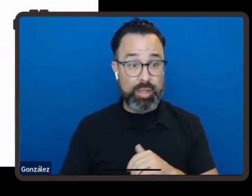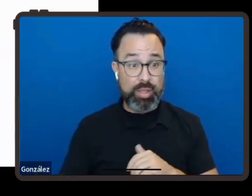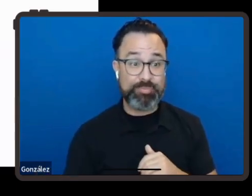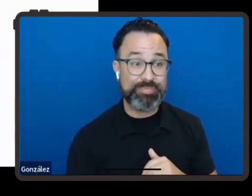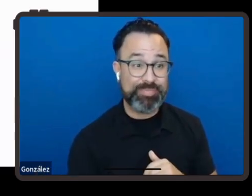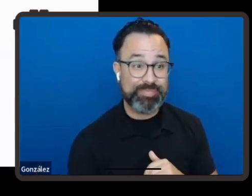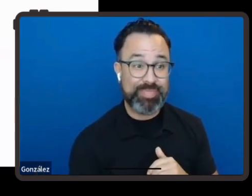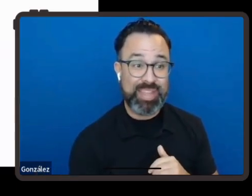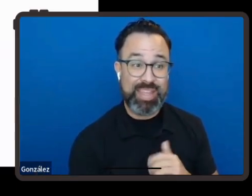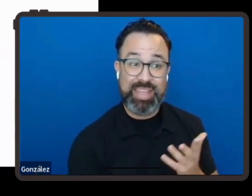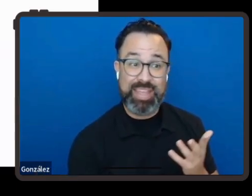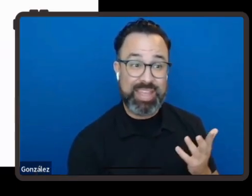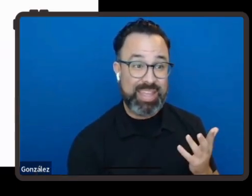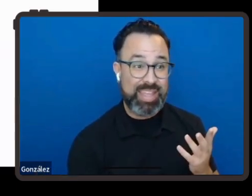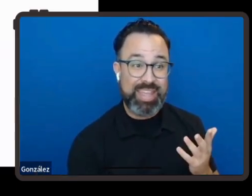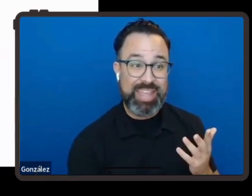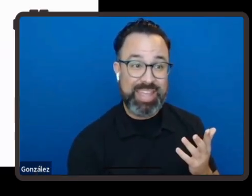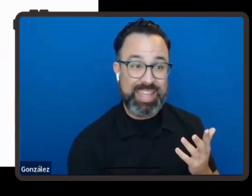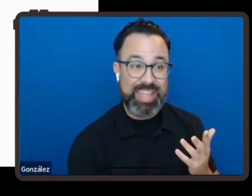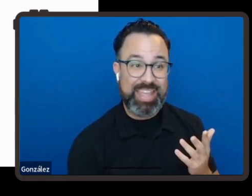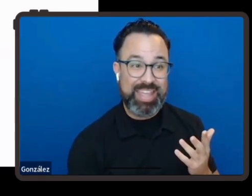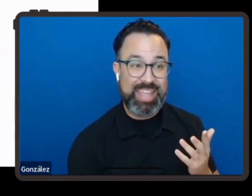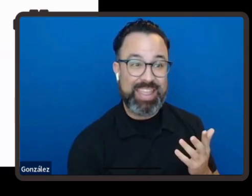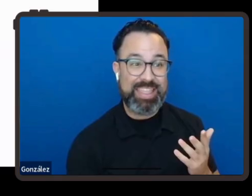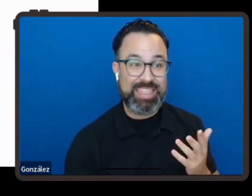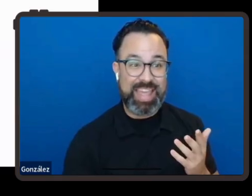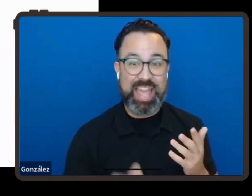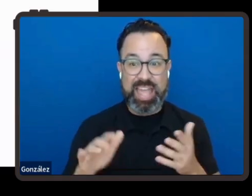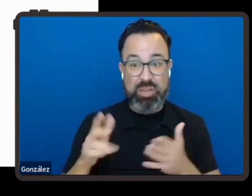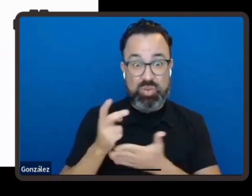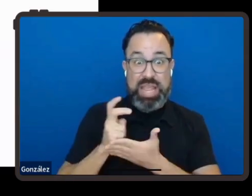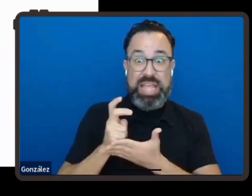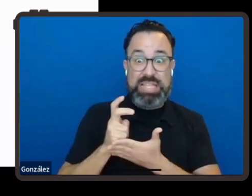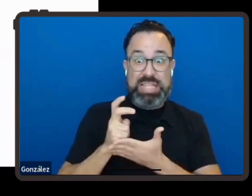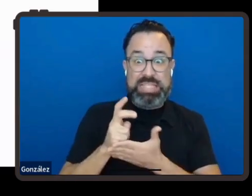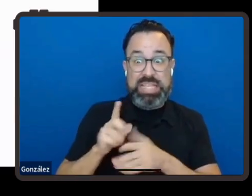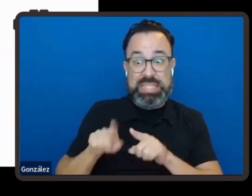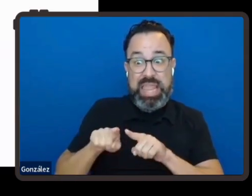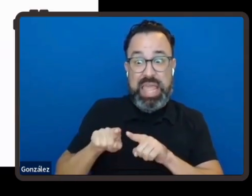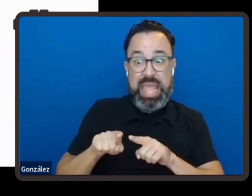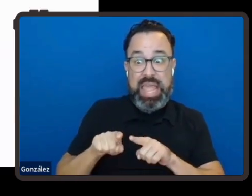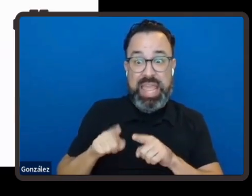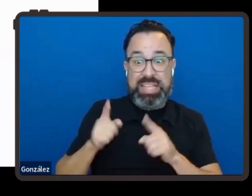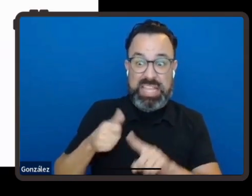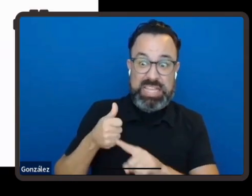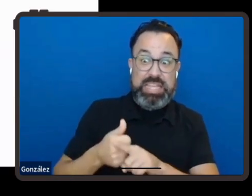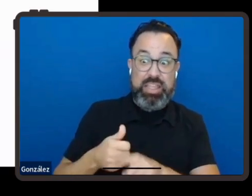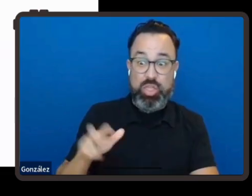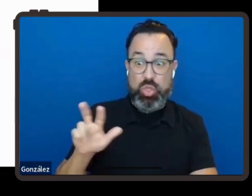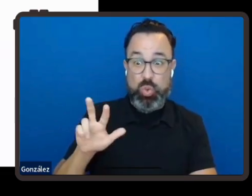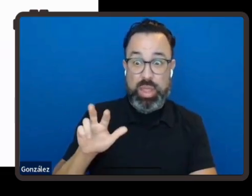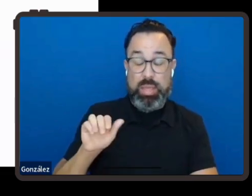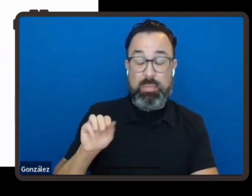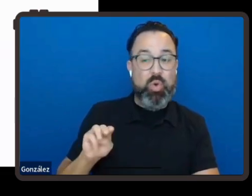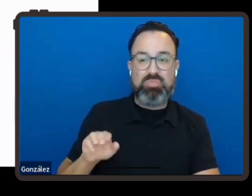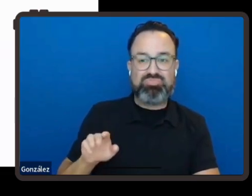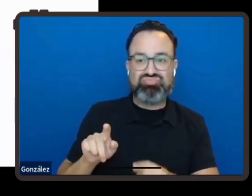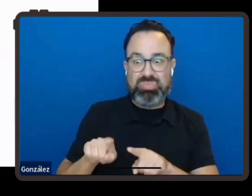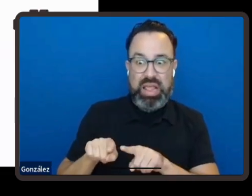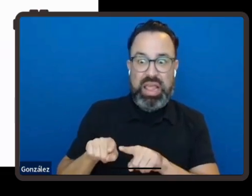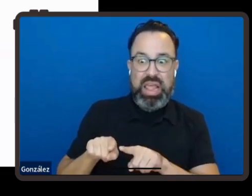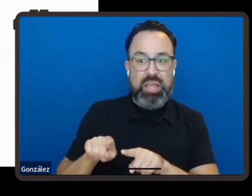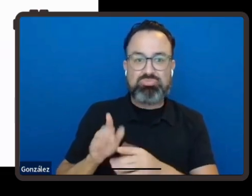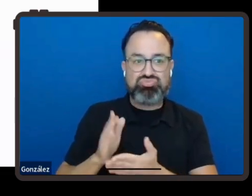It stops that restless legs, that restlessness about 3 a.m. Good doses of vitamin